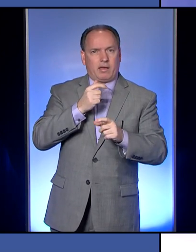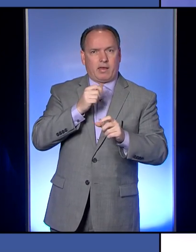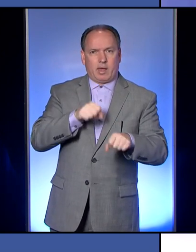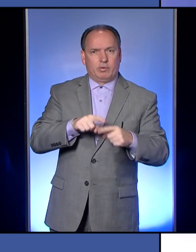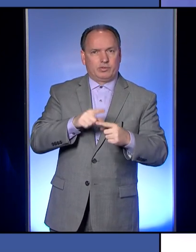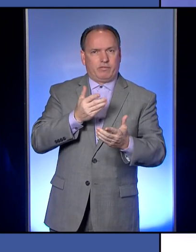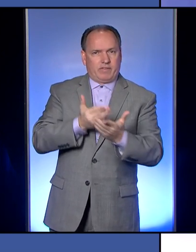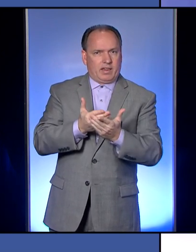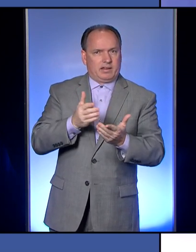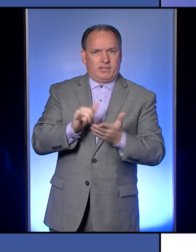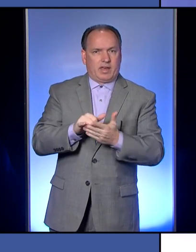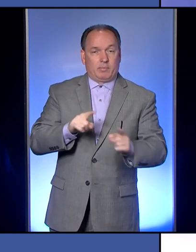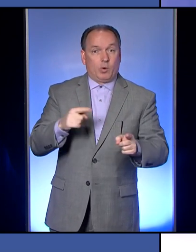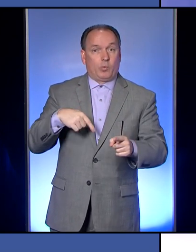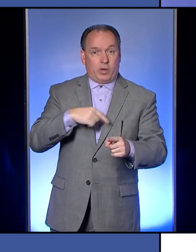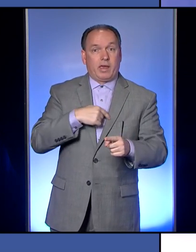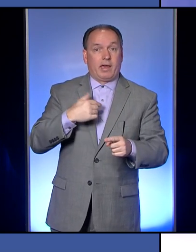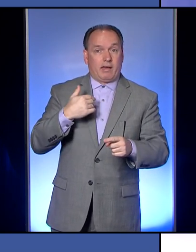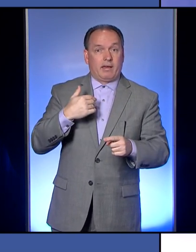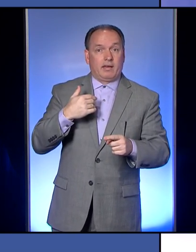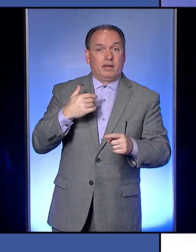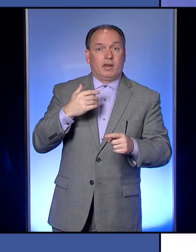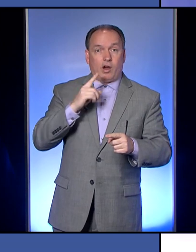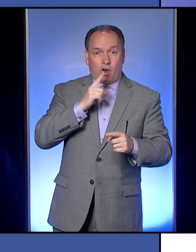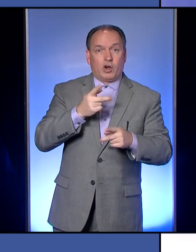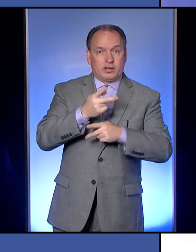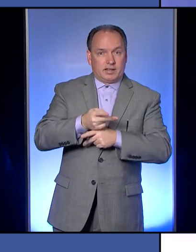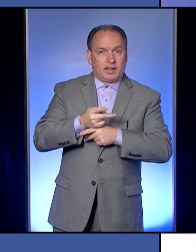validate that, but we are caring for Erie County residents.